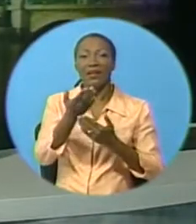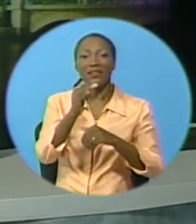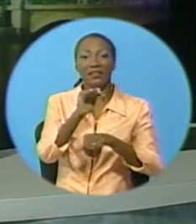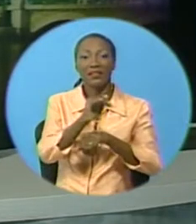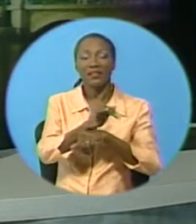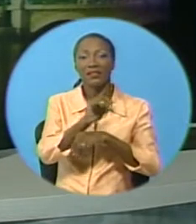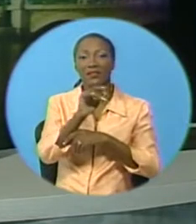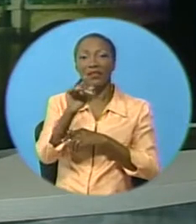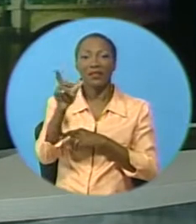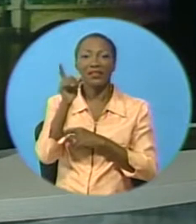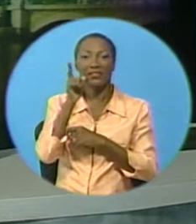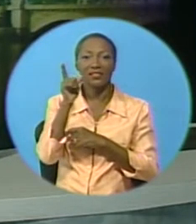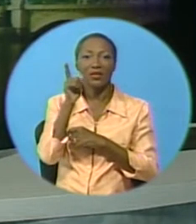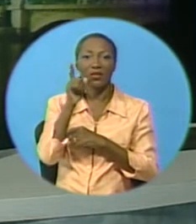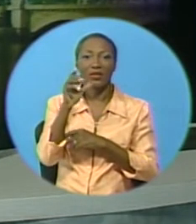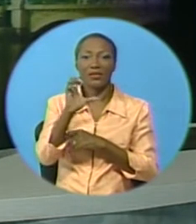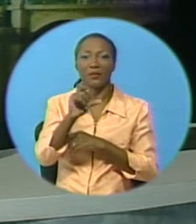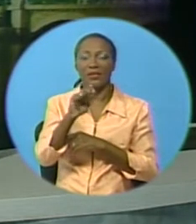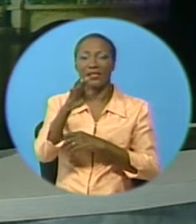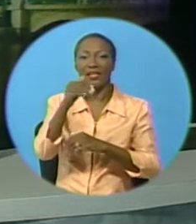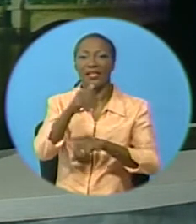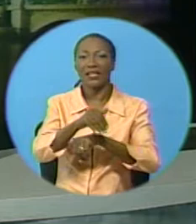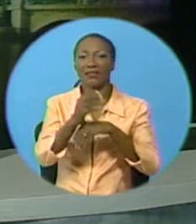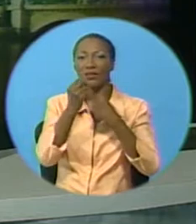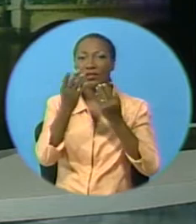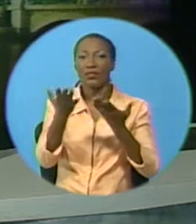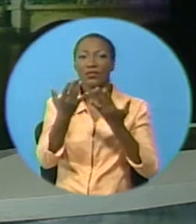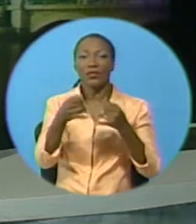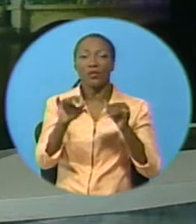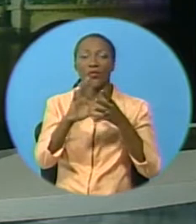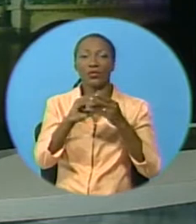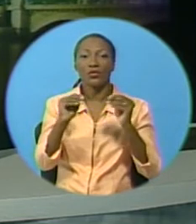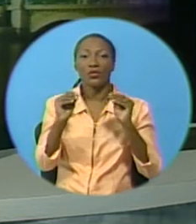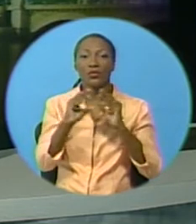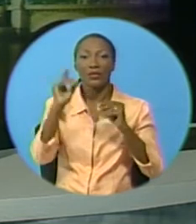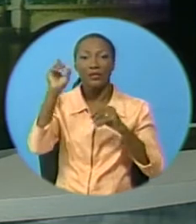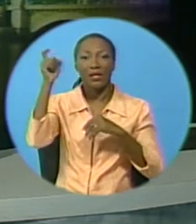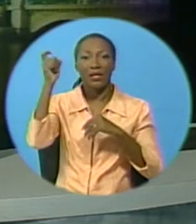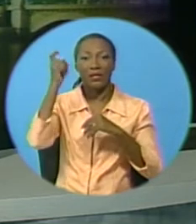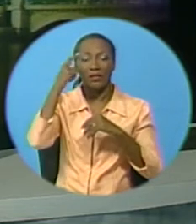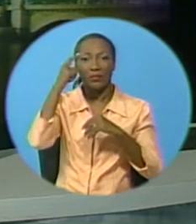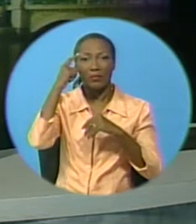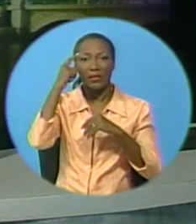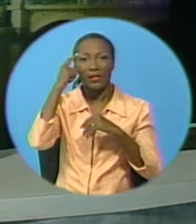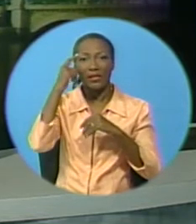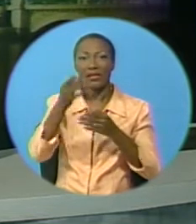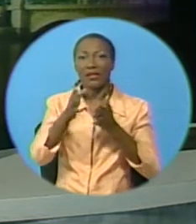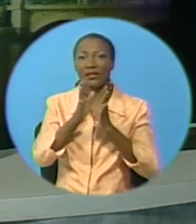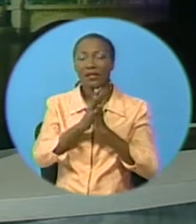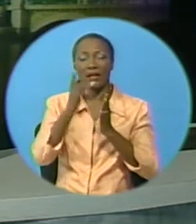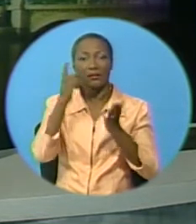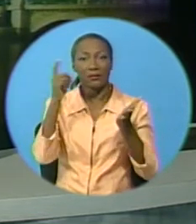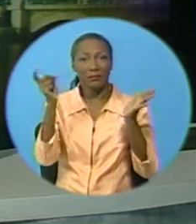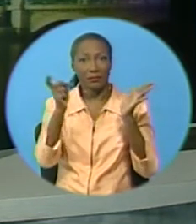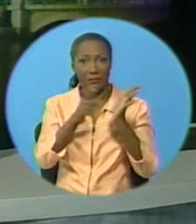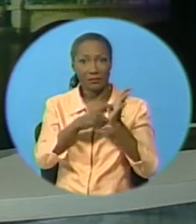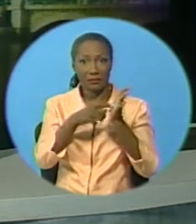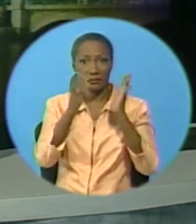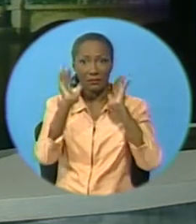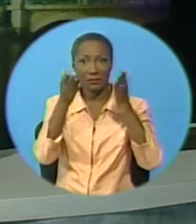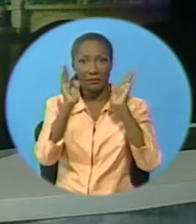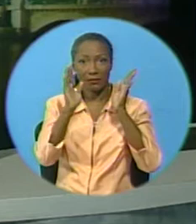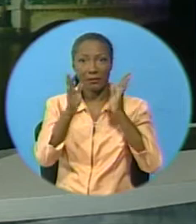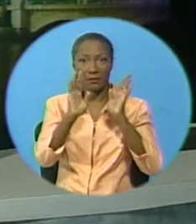a very good evening to you. I'm Lisa Lloyd with the CBC Evening News and our top story. Government has been put on notice. The main public